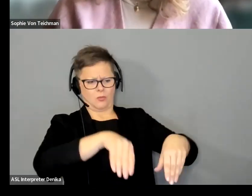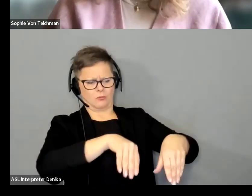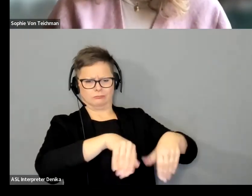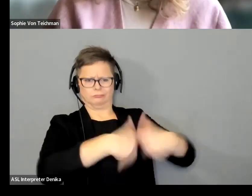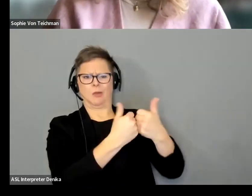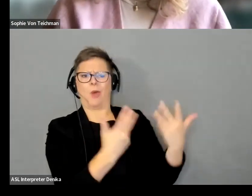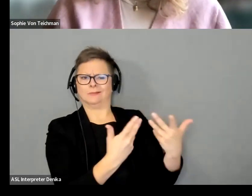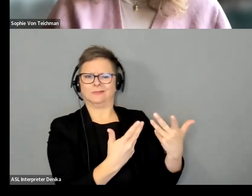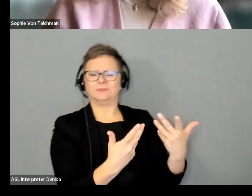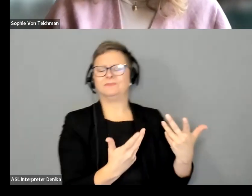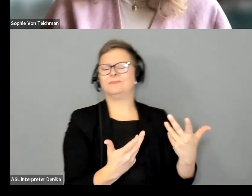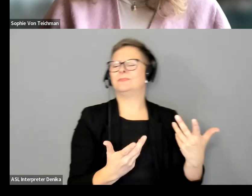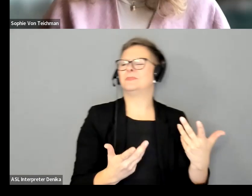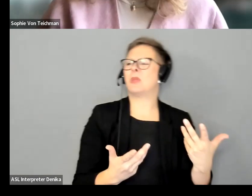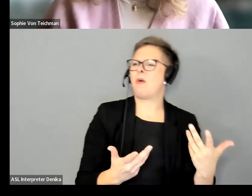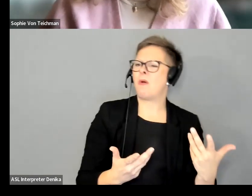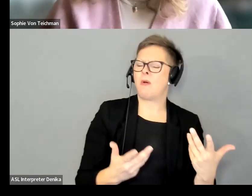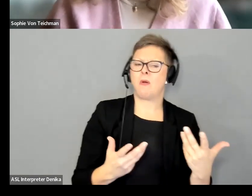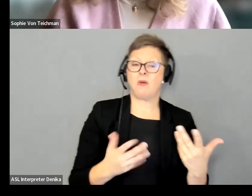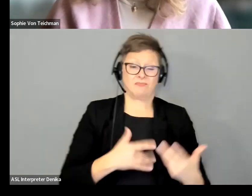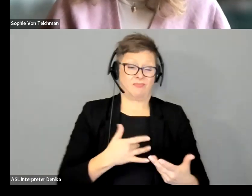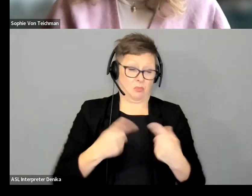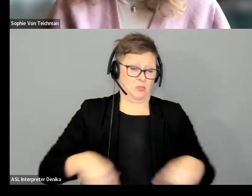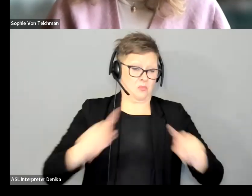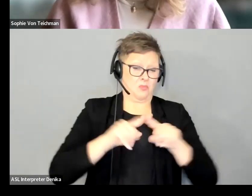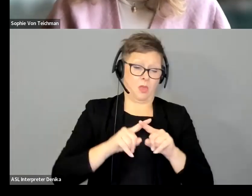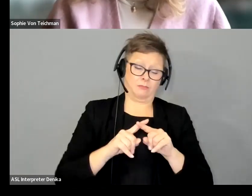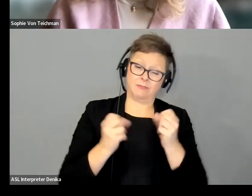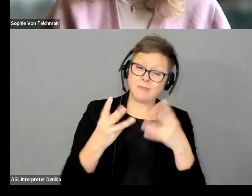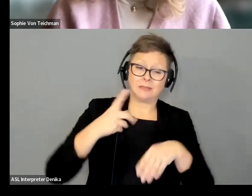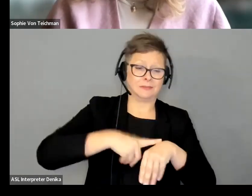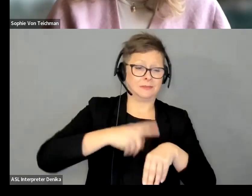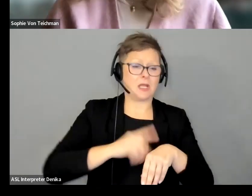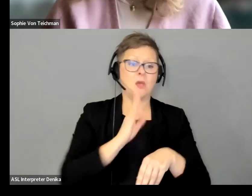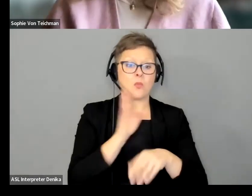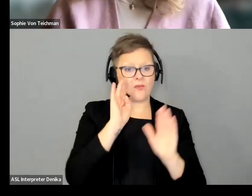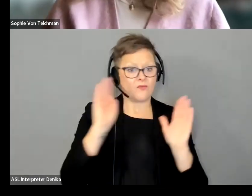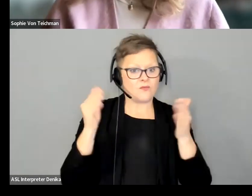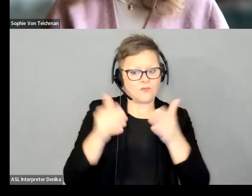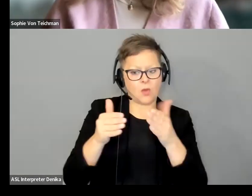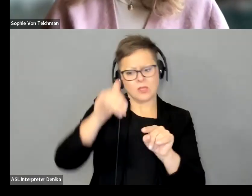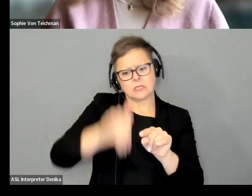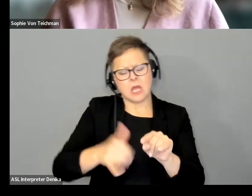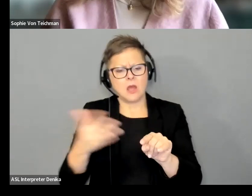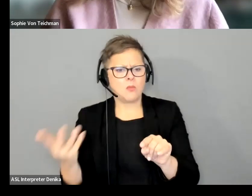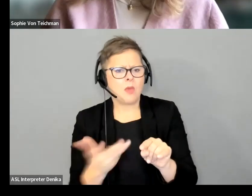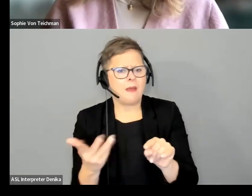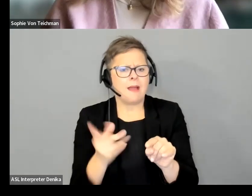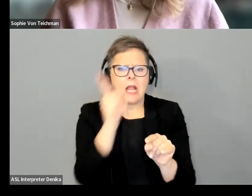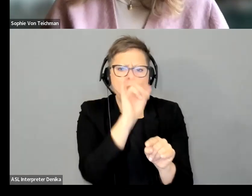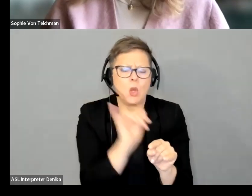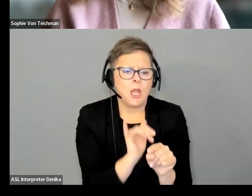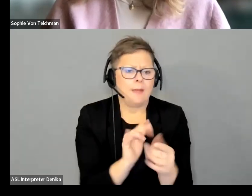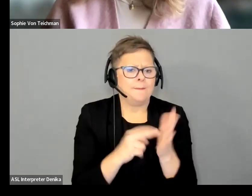Often I think we have focused on what is added, but we also need to think about,